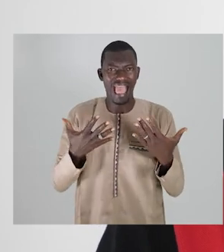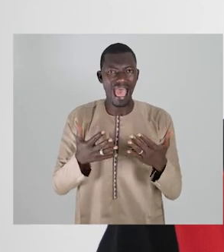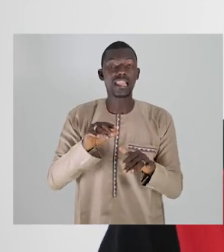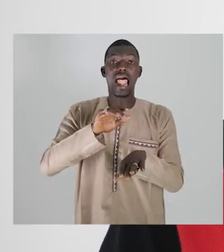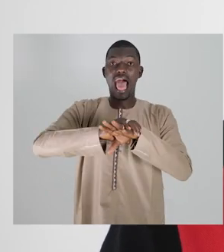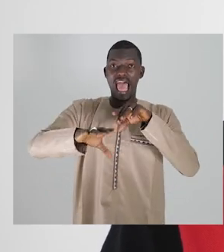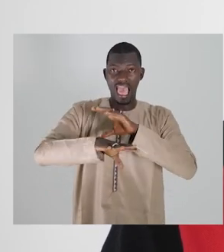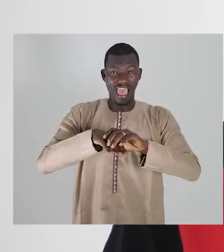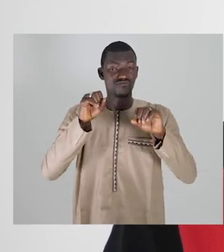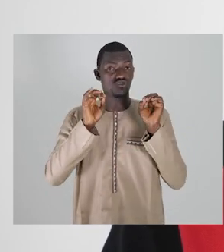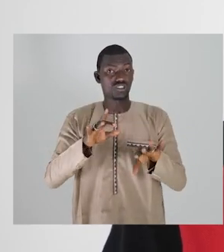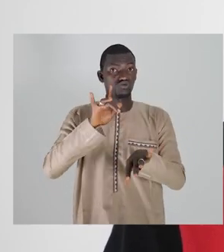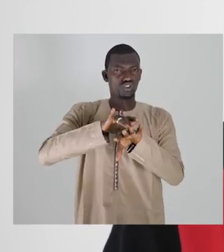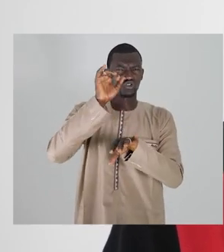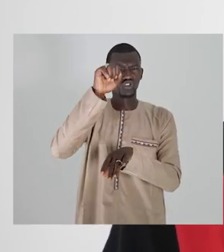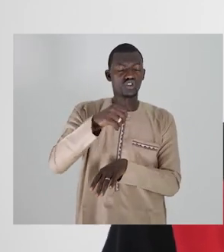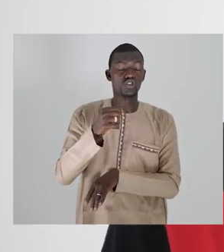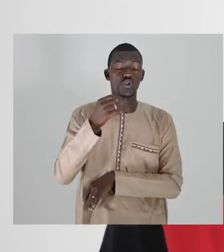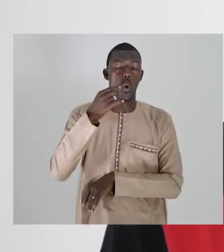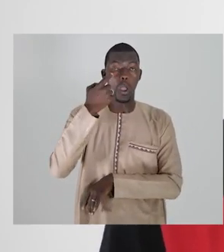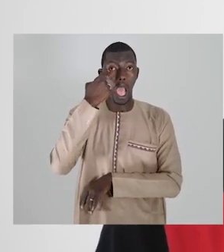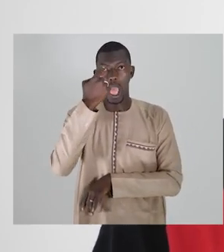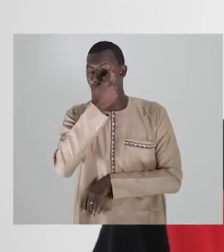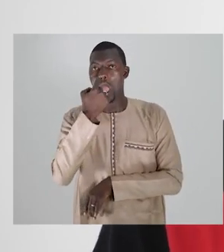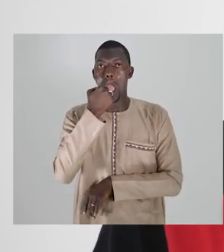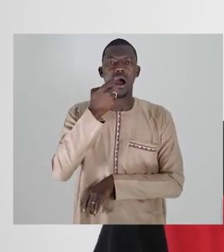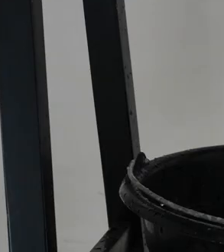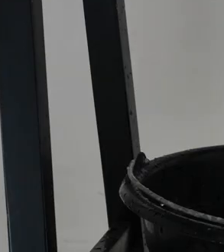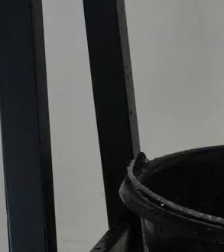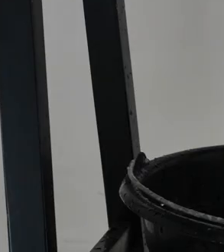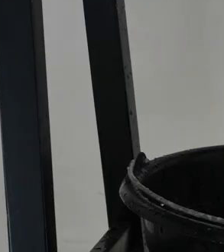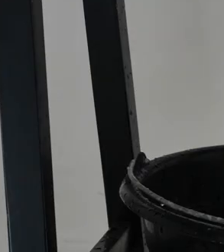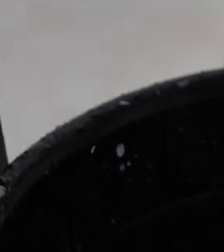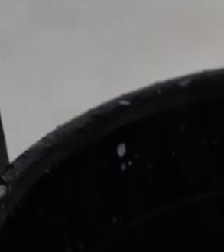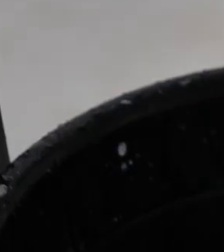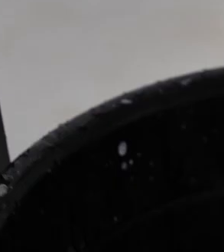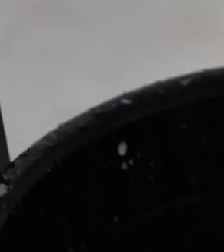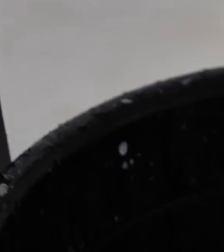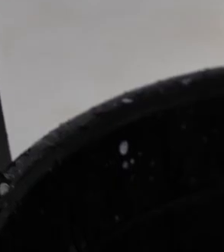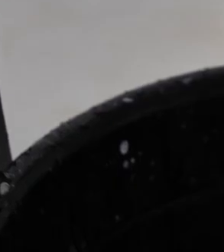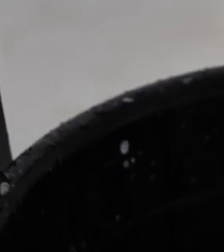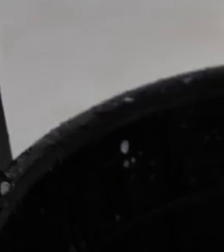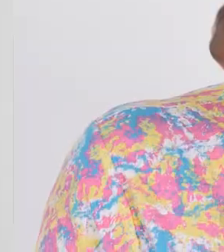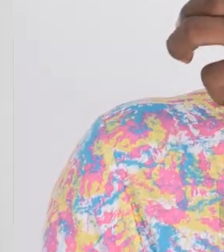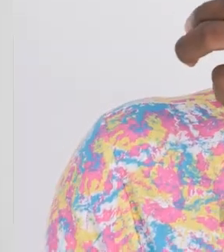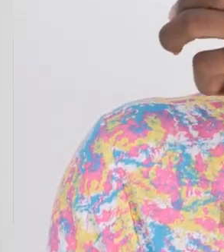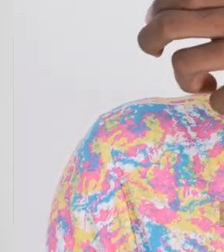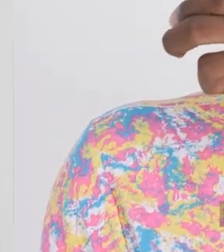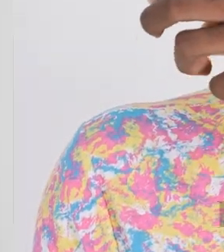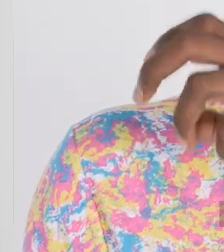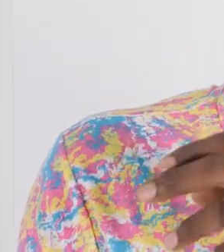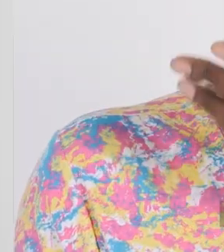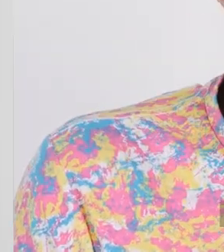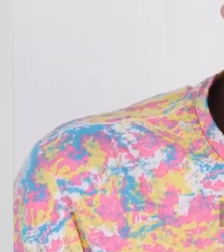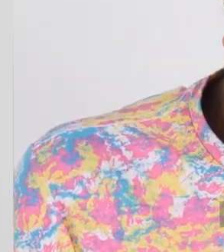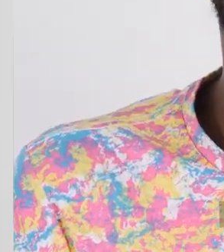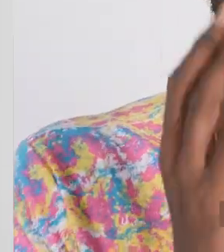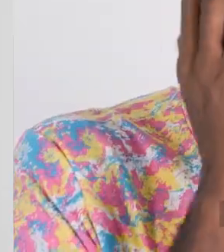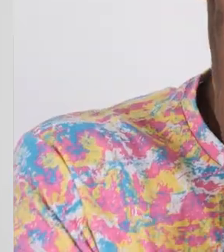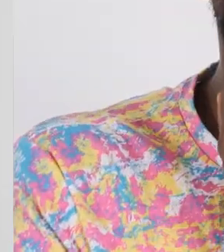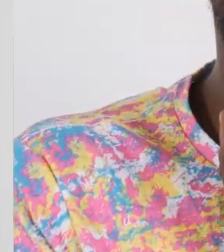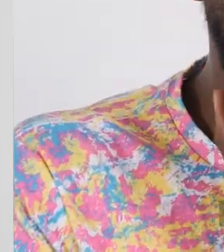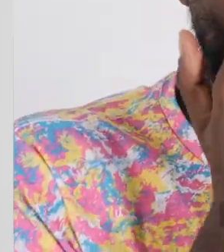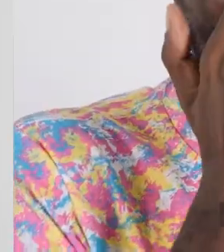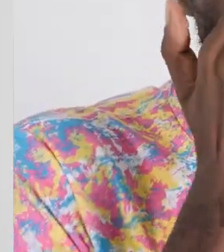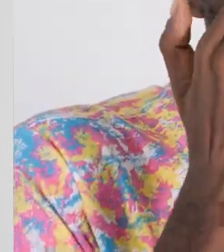sax ñu nokiko ah ko ñun naka lañuy def be ar suñ bop na nga faral di raxas say loxo ci ndoxu set ak sabu te nga moytu di laal